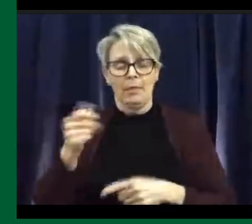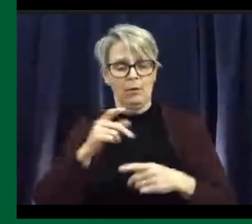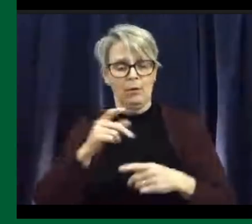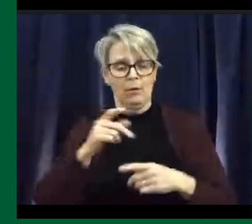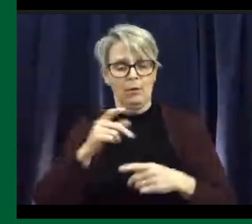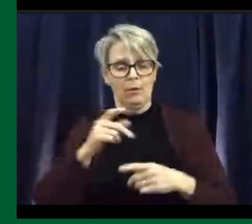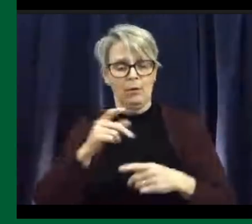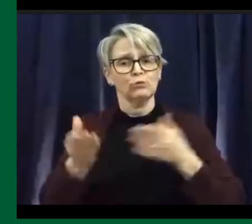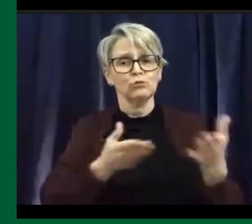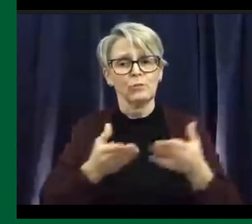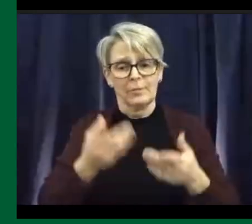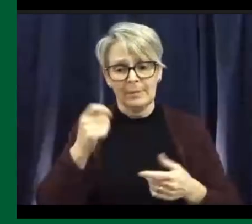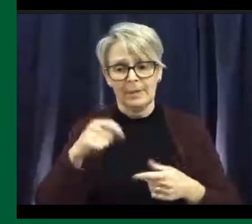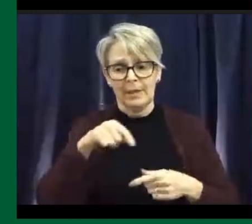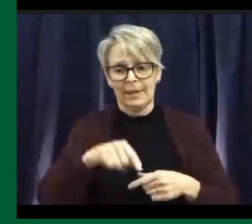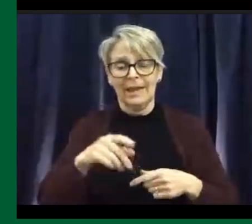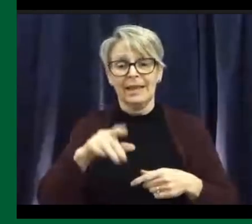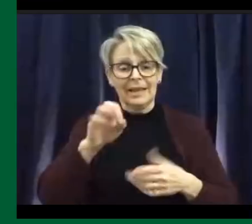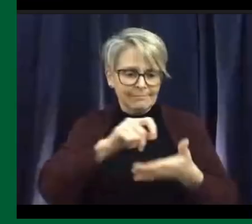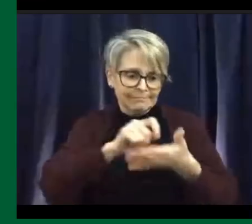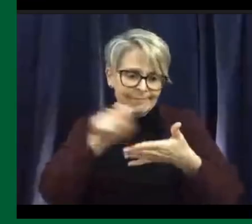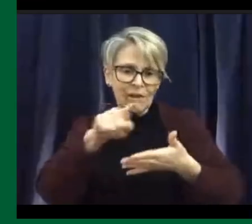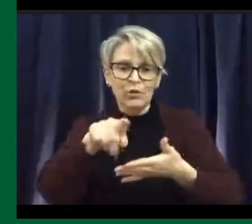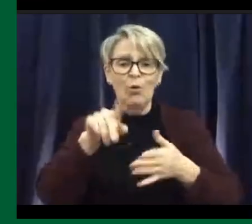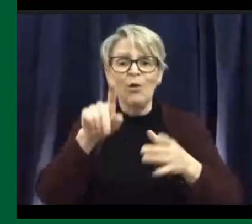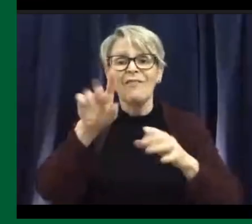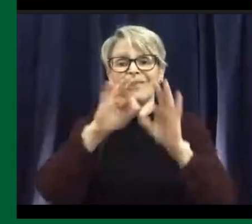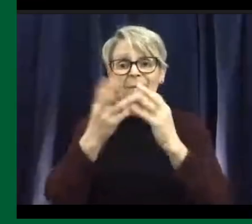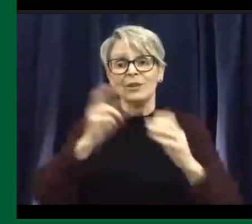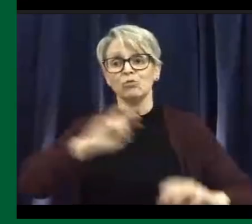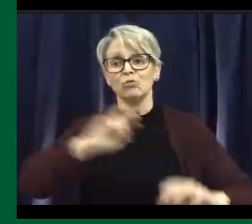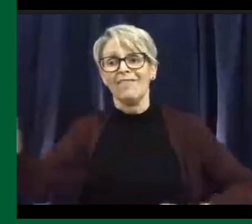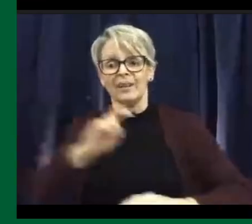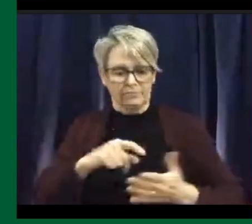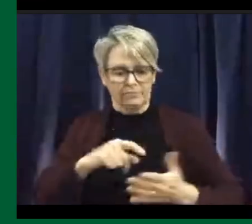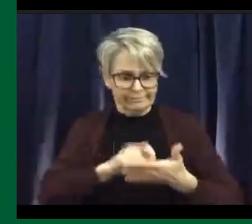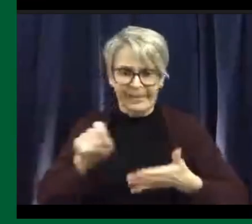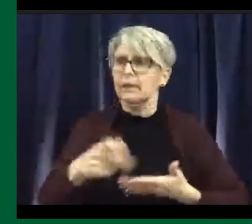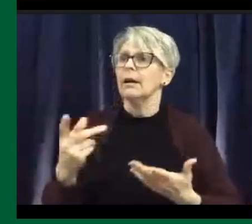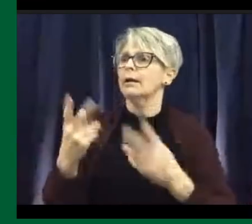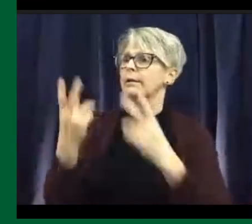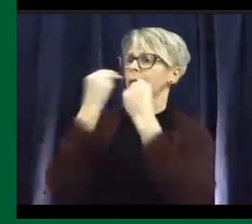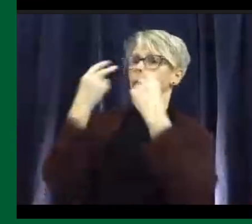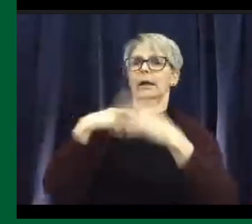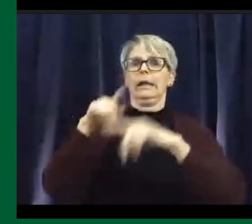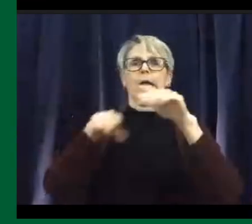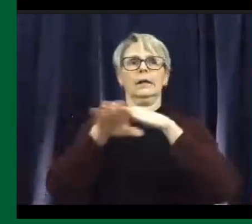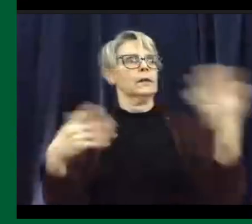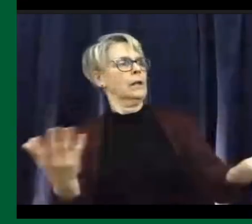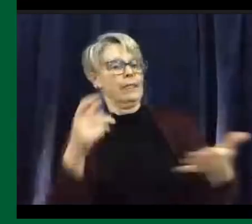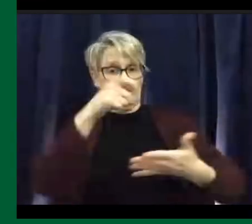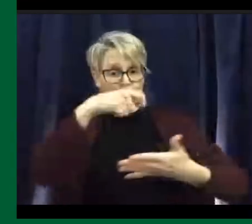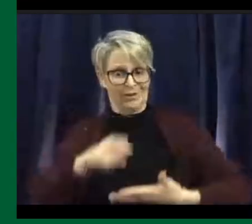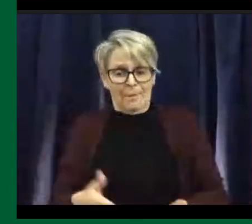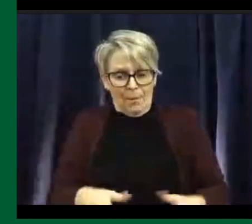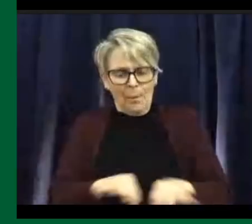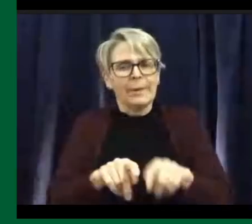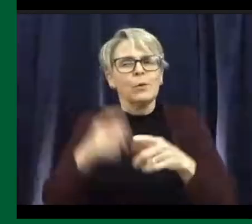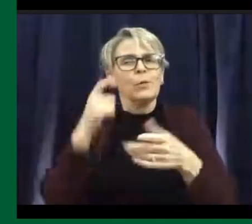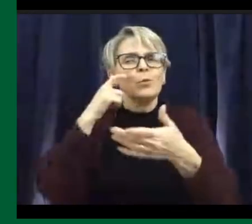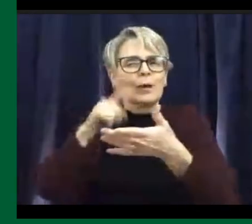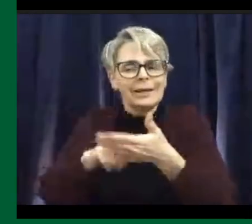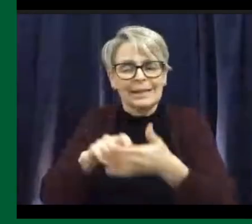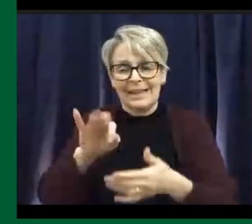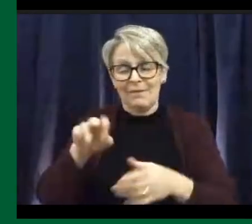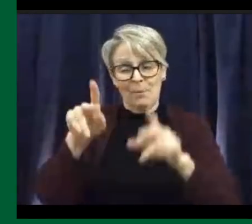you or your family has traveled. And I think all businesses that provide services and have that checklist, that's very important, should recognize that if someone is in an